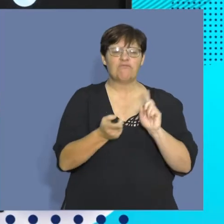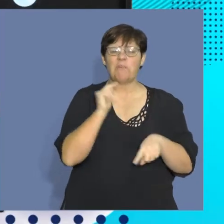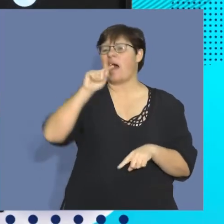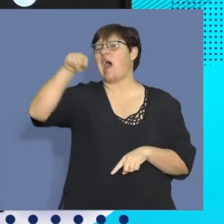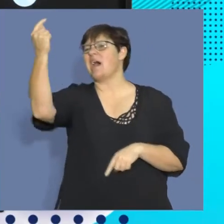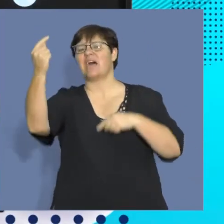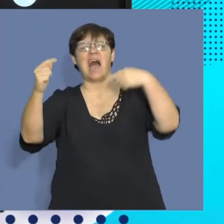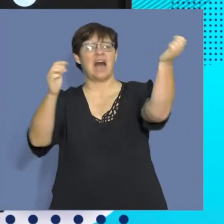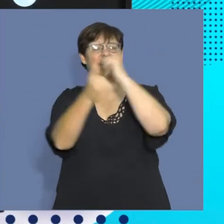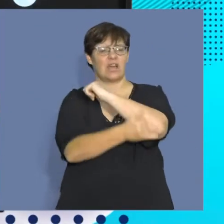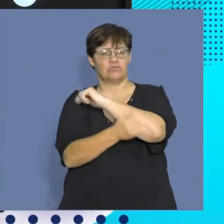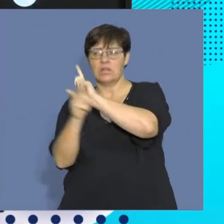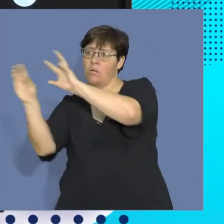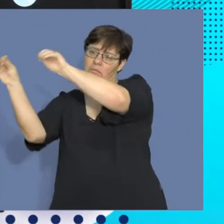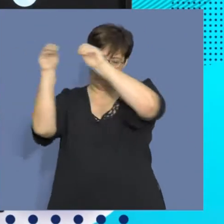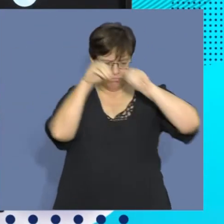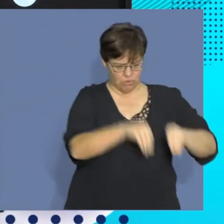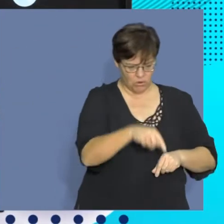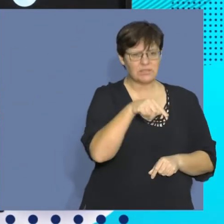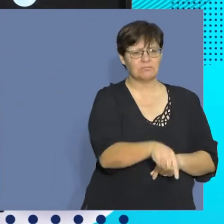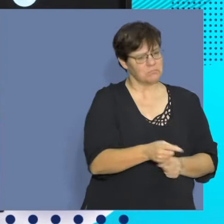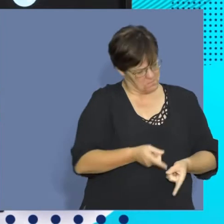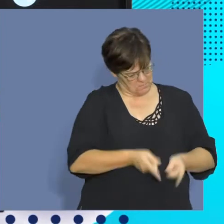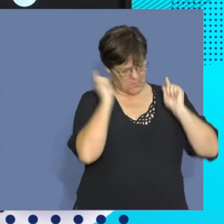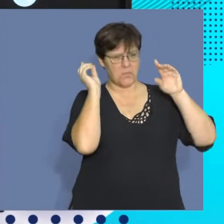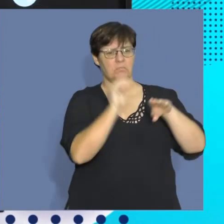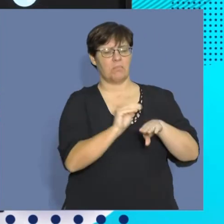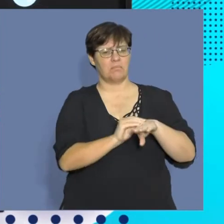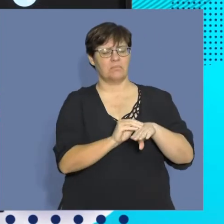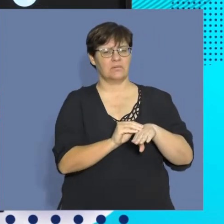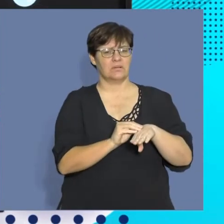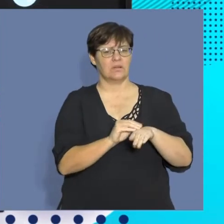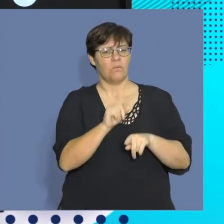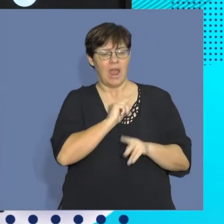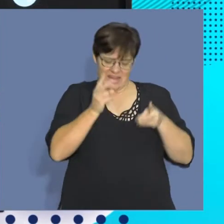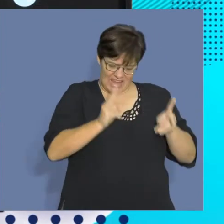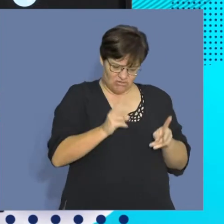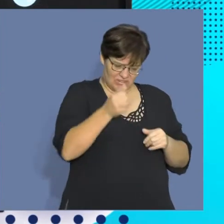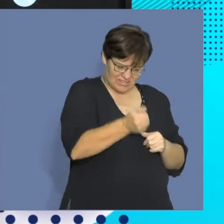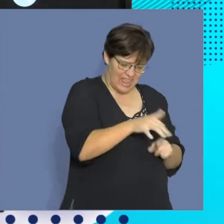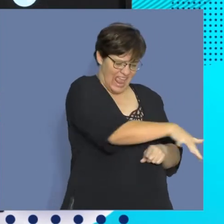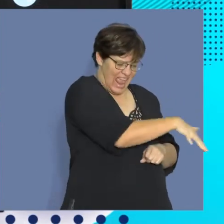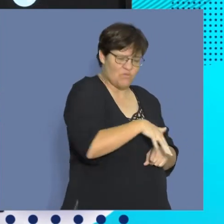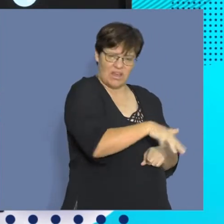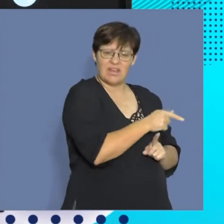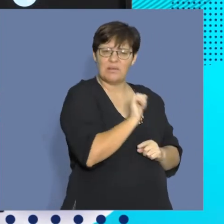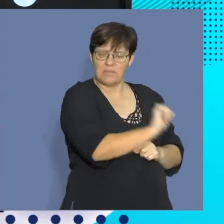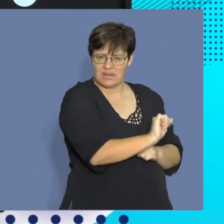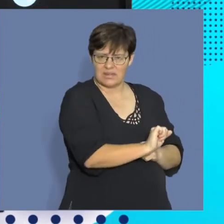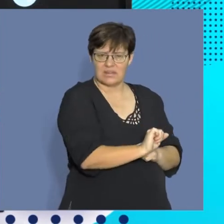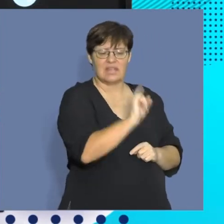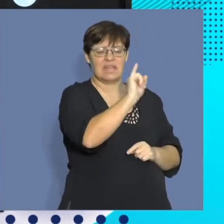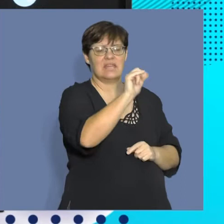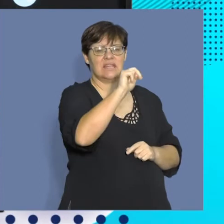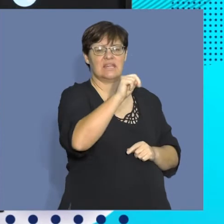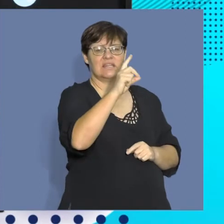to species that are naturally not found in an area. And so we know that we have plants and organisms that are naturally found in an area. We refer to